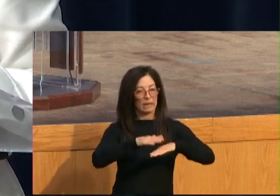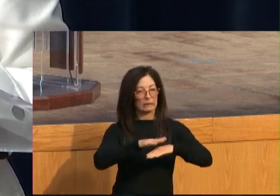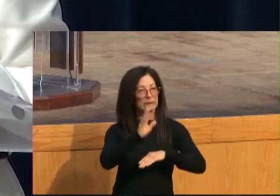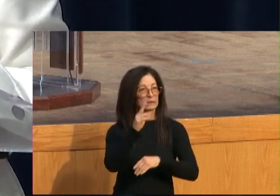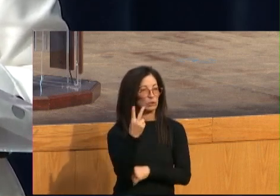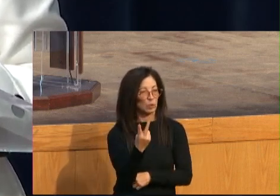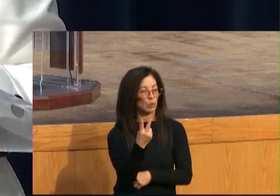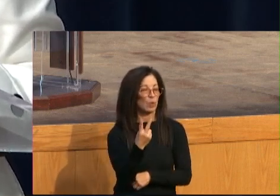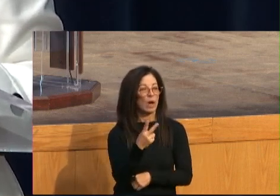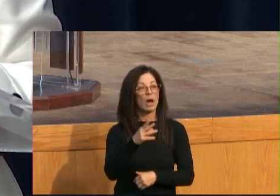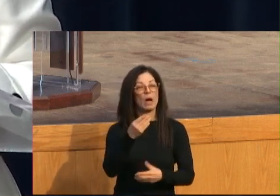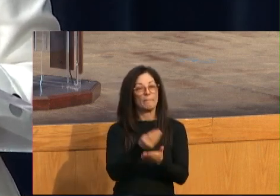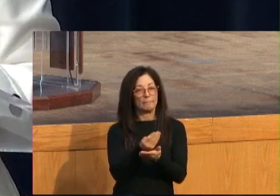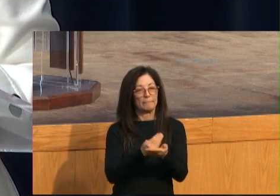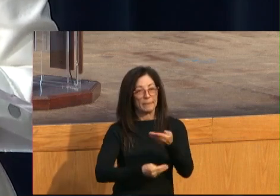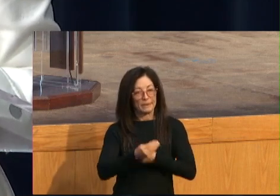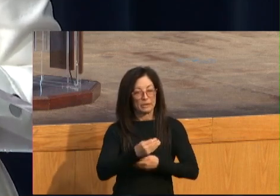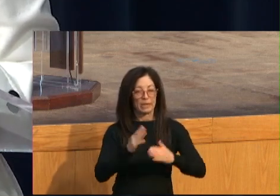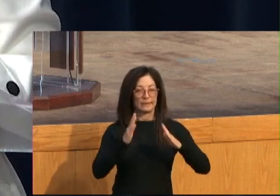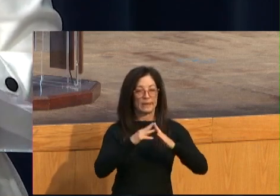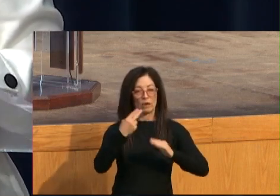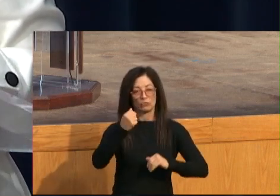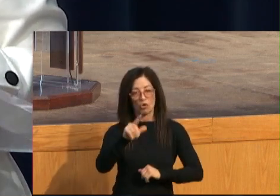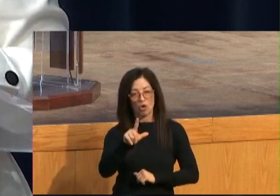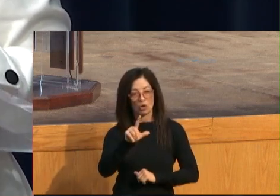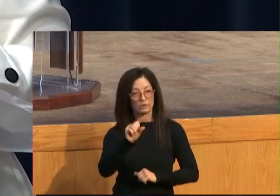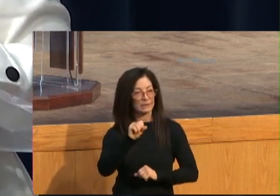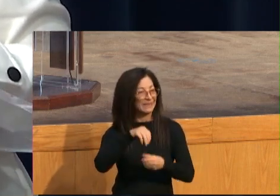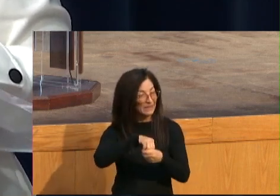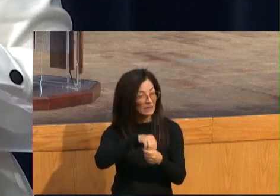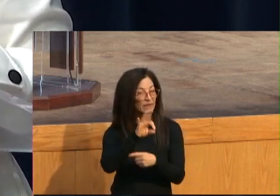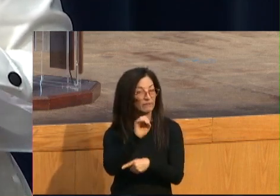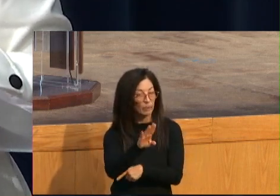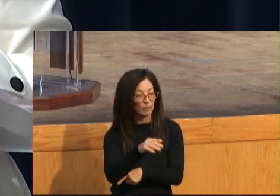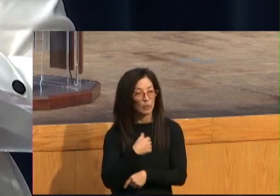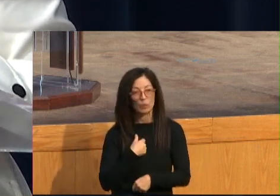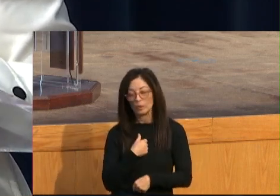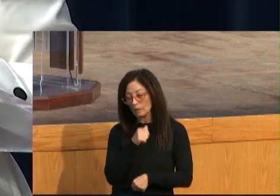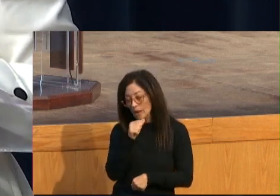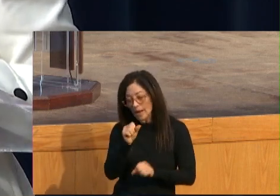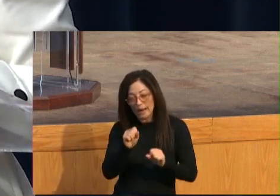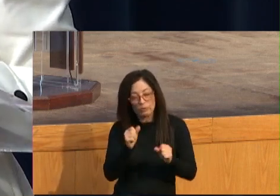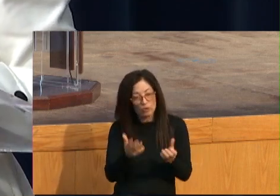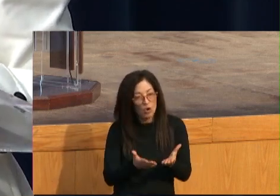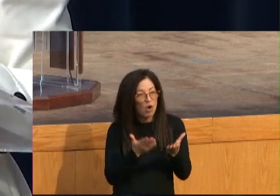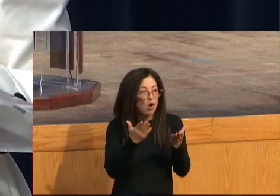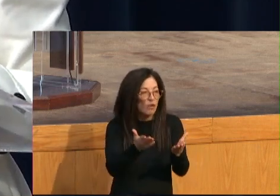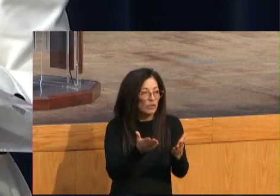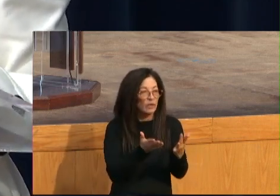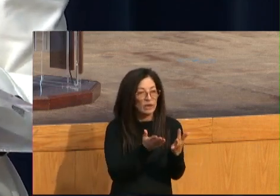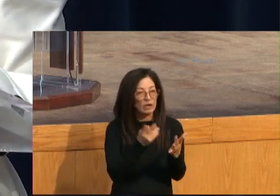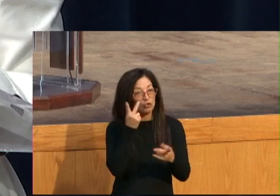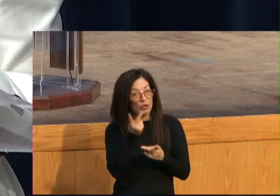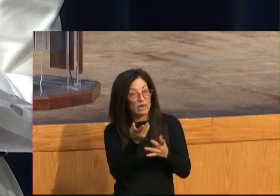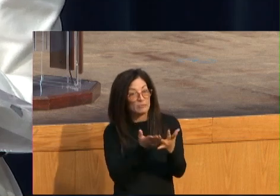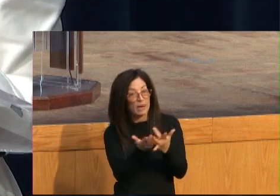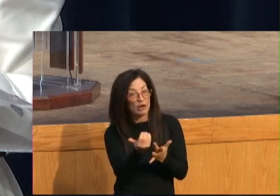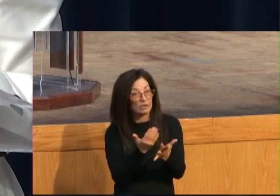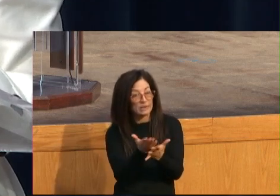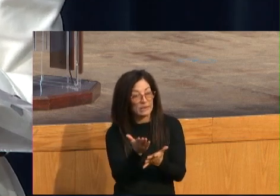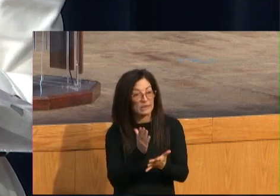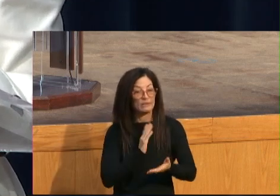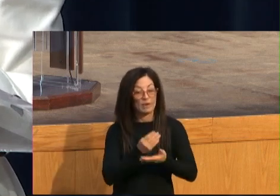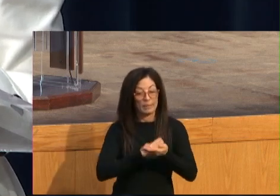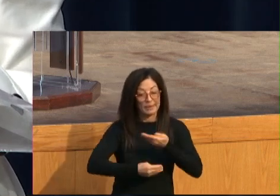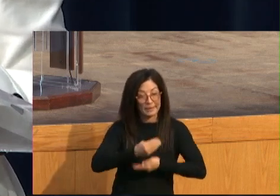you in February. We weren't able to offer the transparency of our financial plan moving forward because of